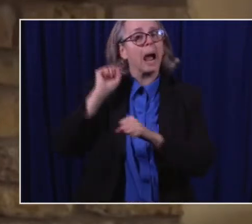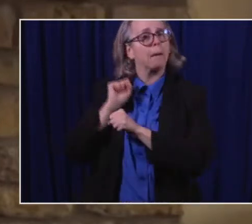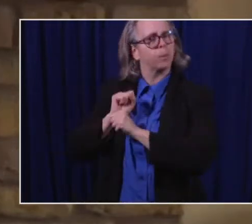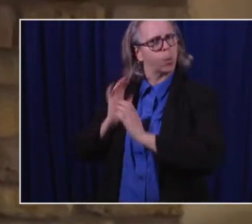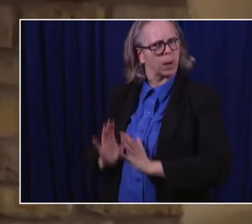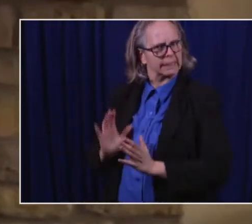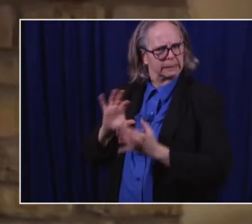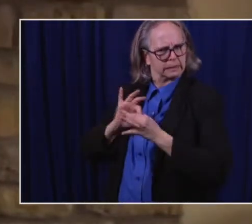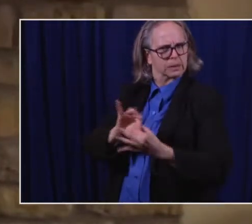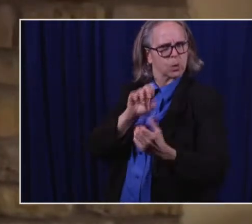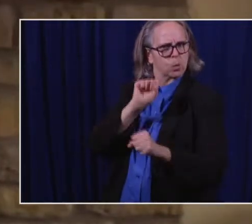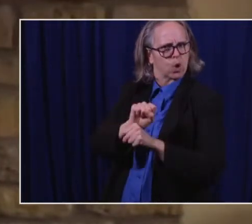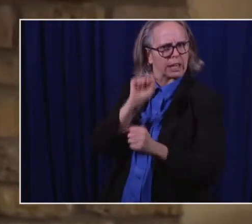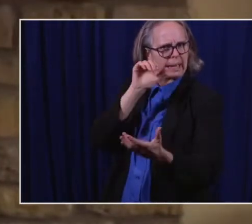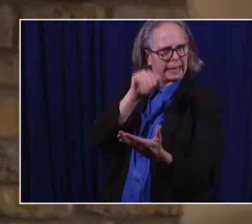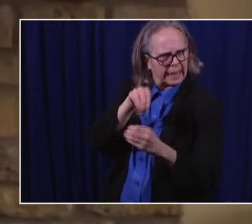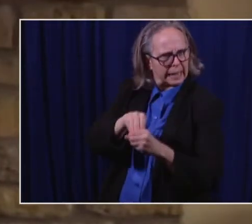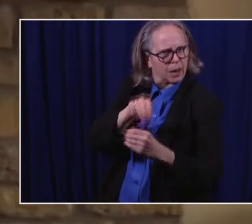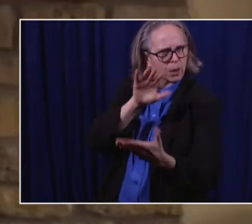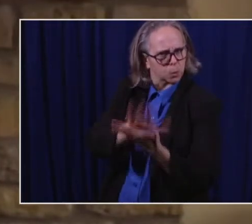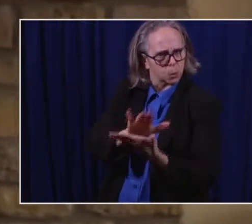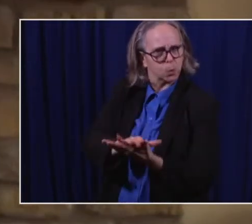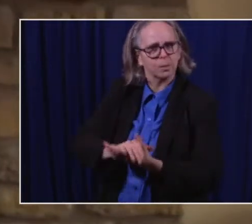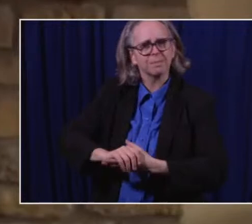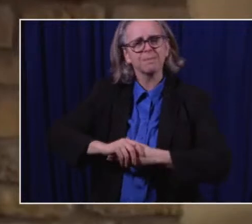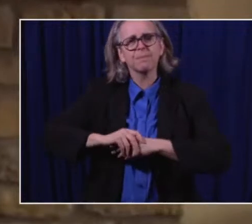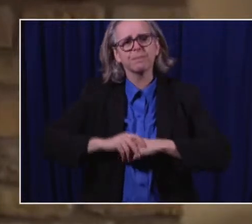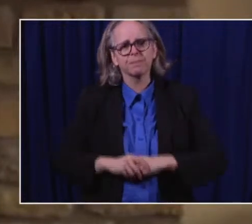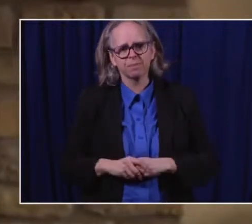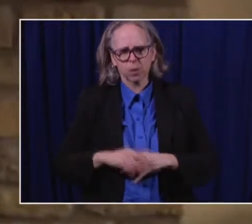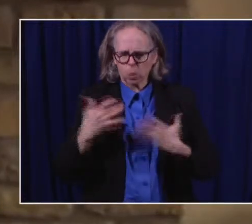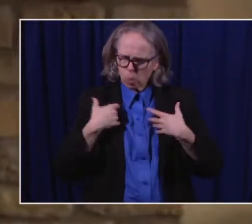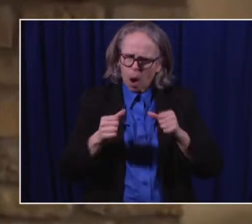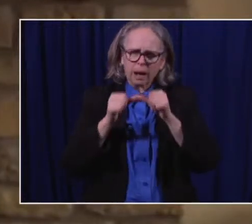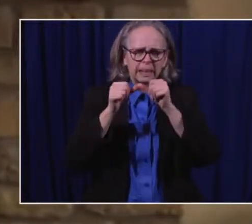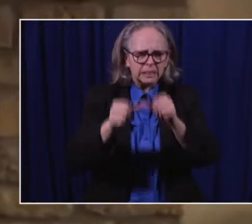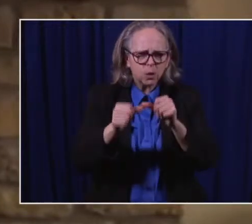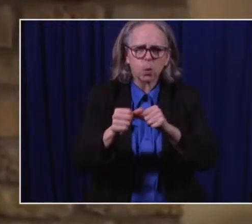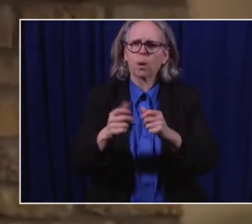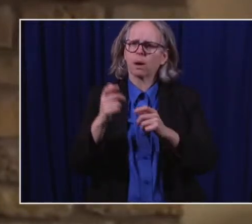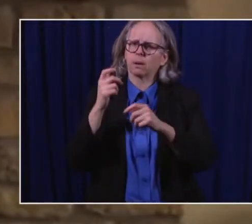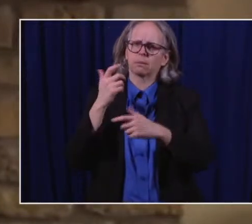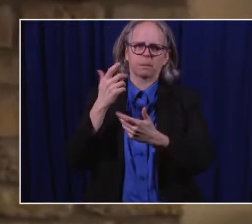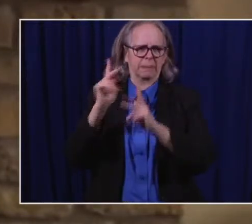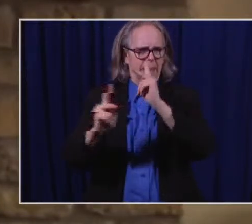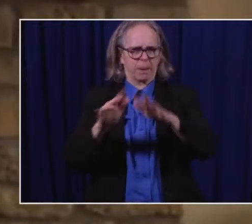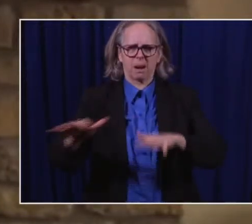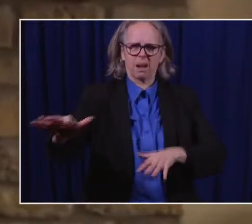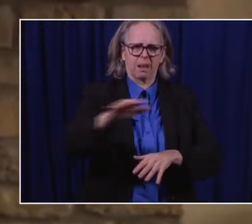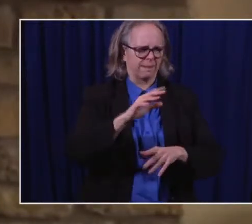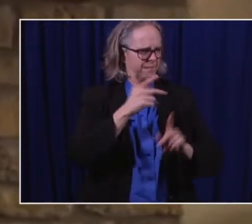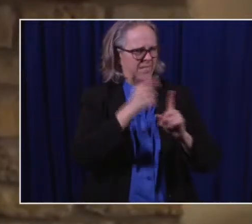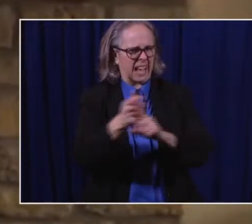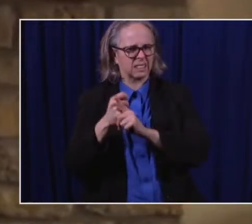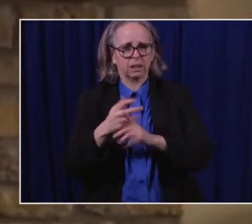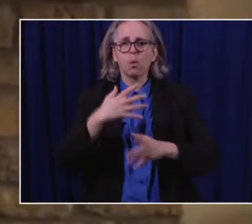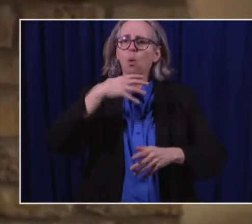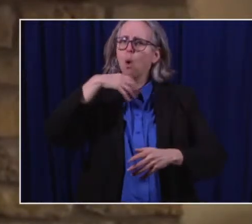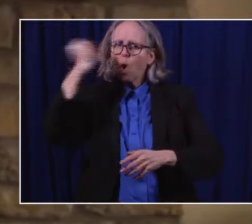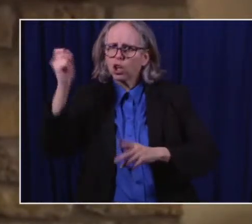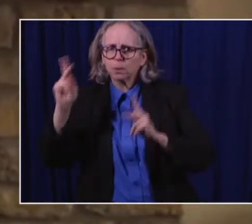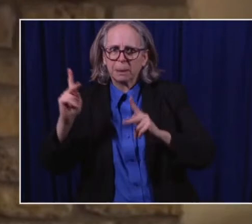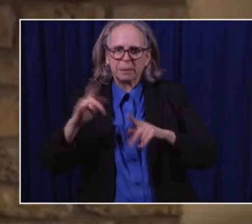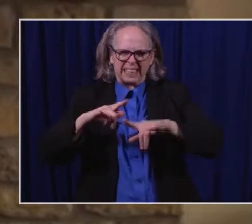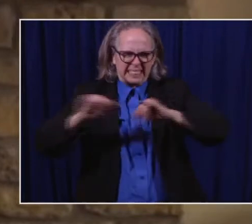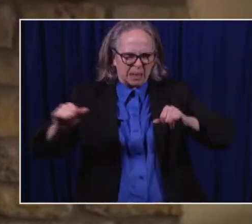continue to vaccinate throughout the month of February those who are older Ohioans. And so we're on several